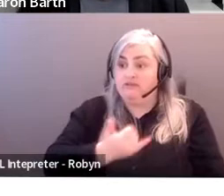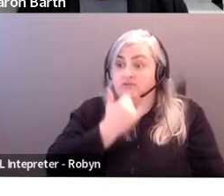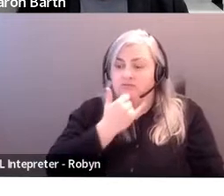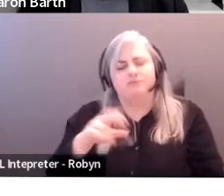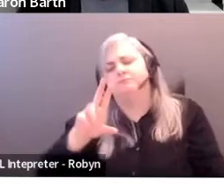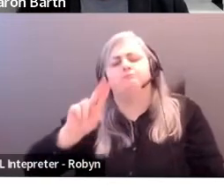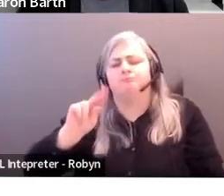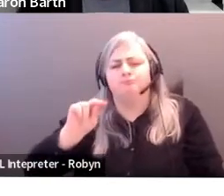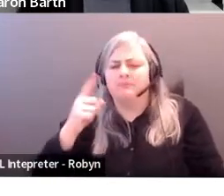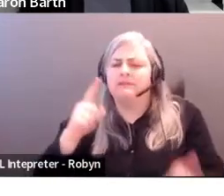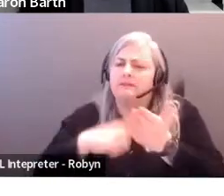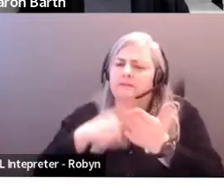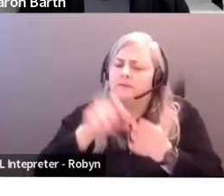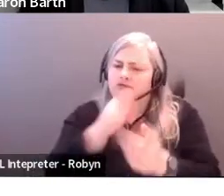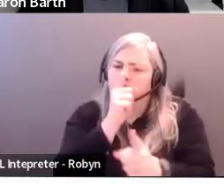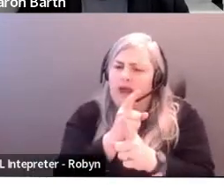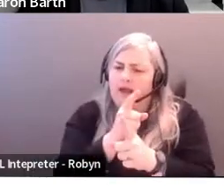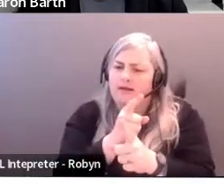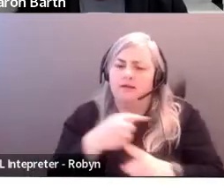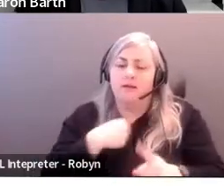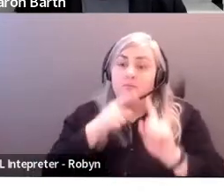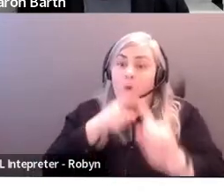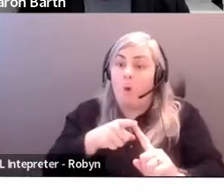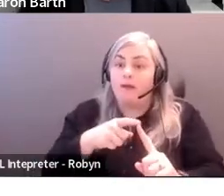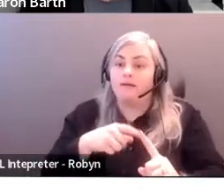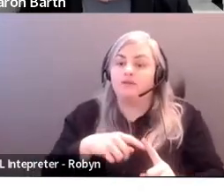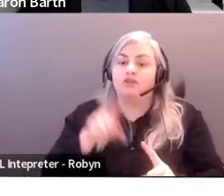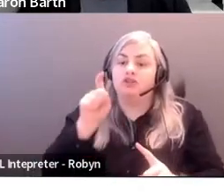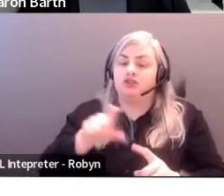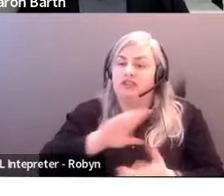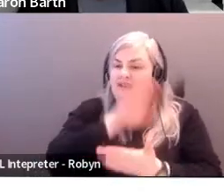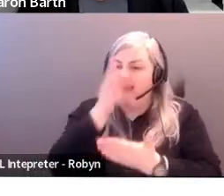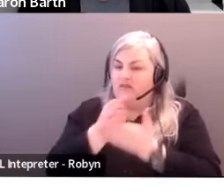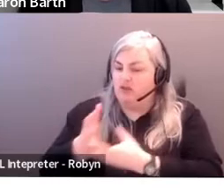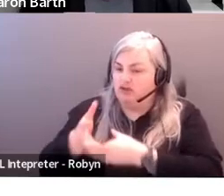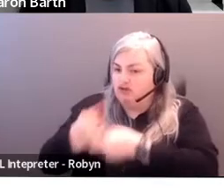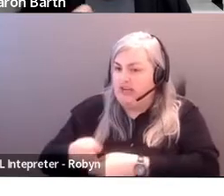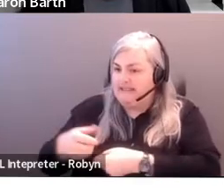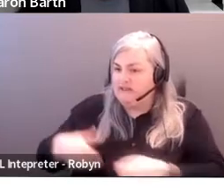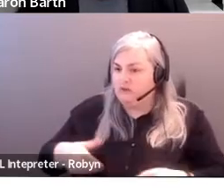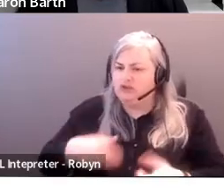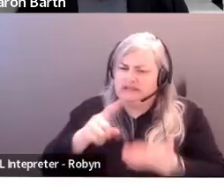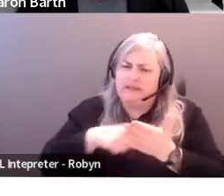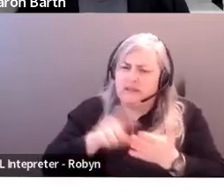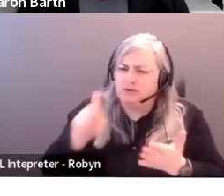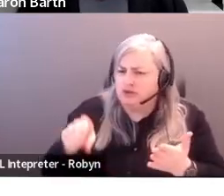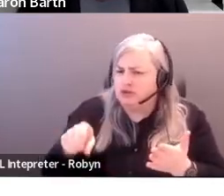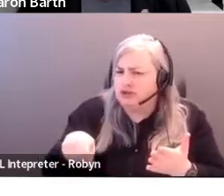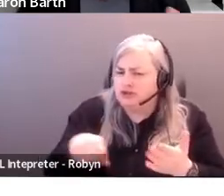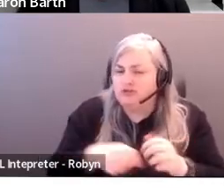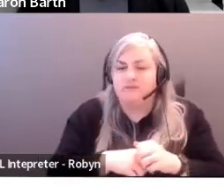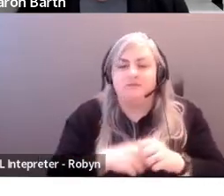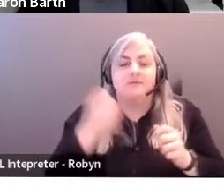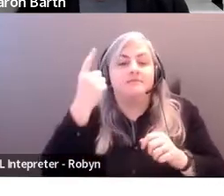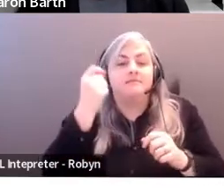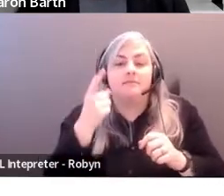my point won't be don't ever trust your intuition, because I believe you sometimes should. But what you need to be able to do is understand